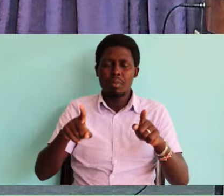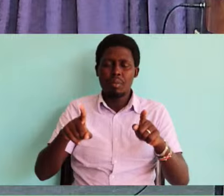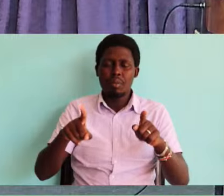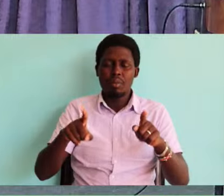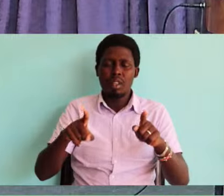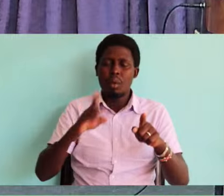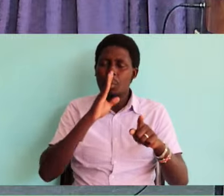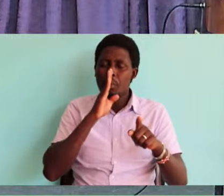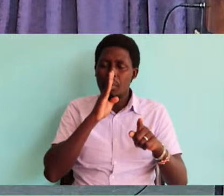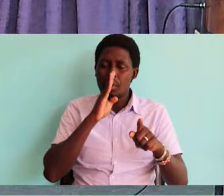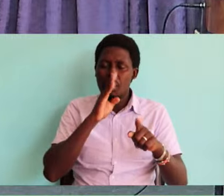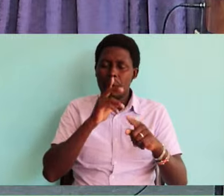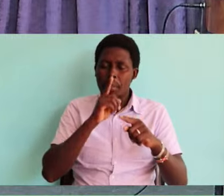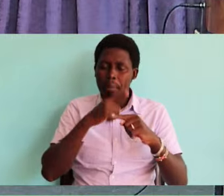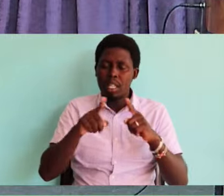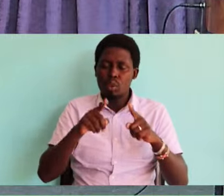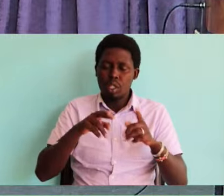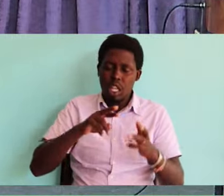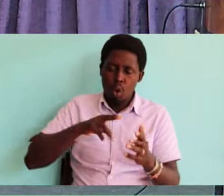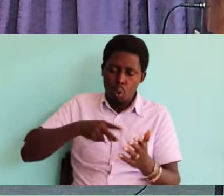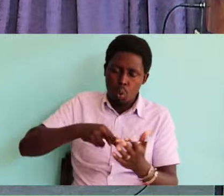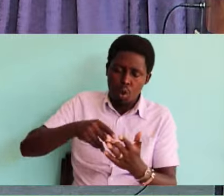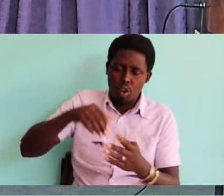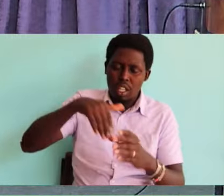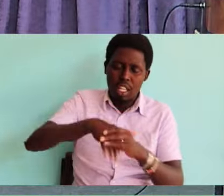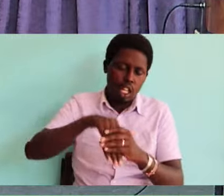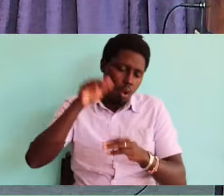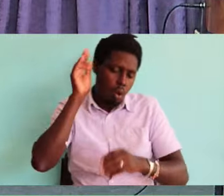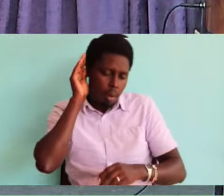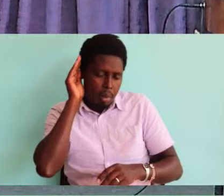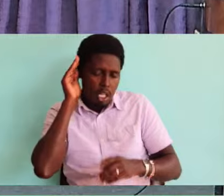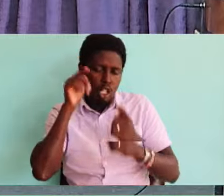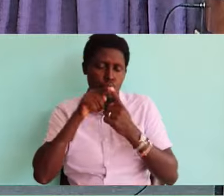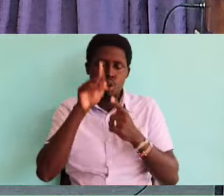we will walk in obedience to your word.